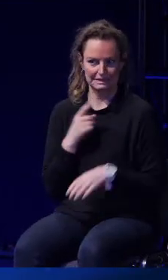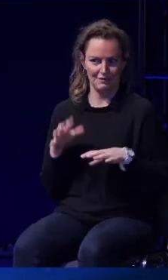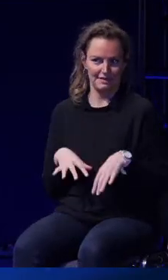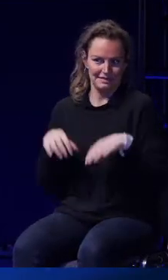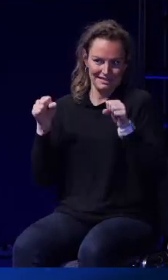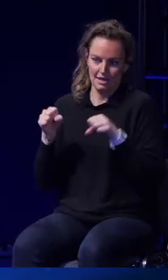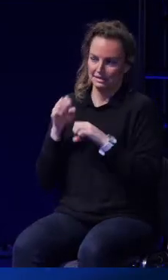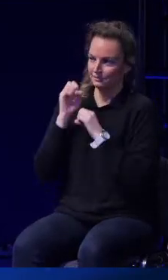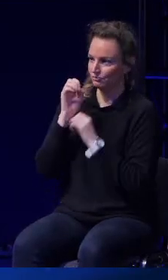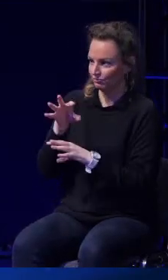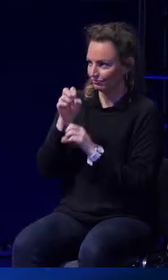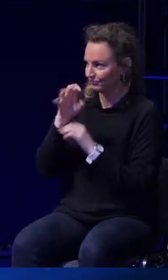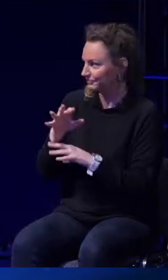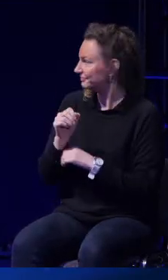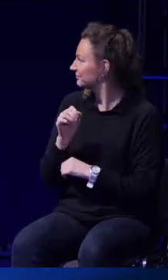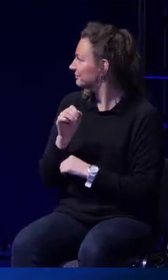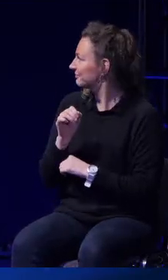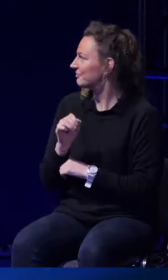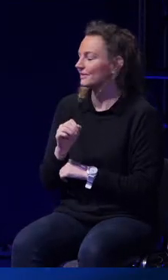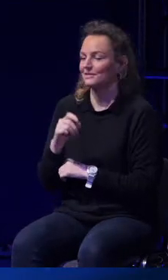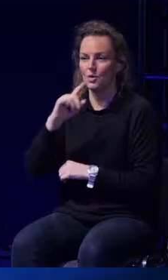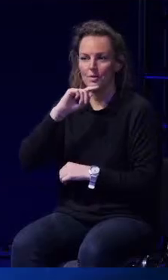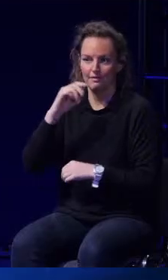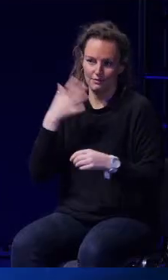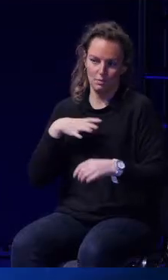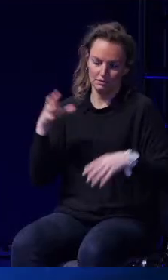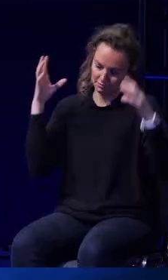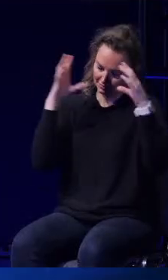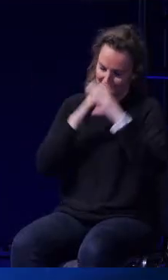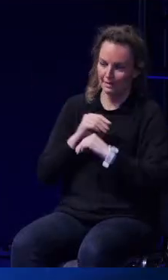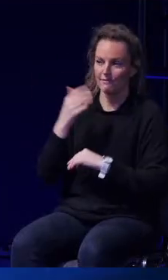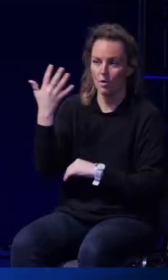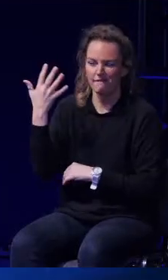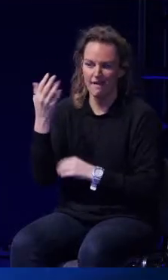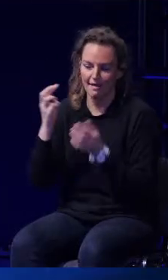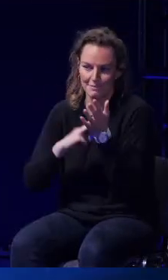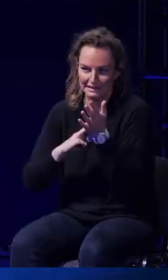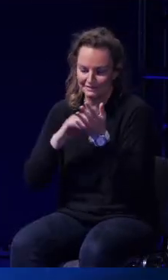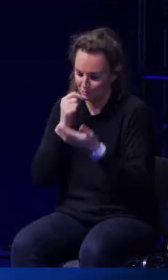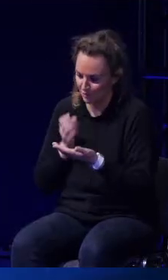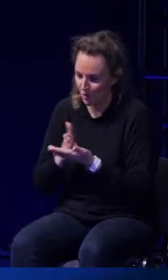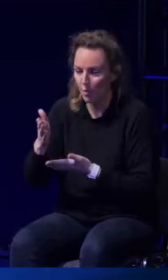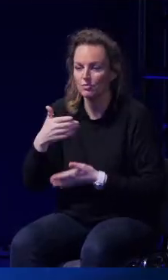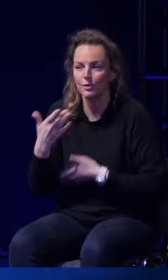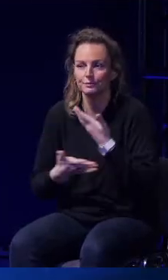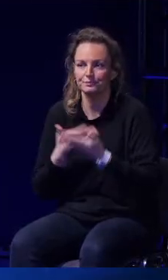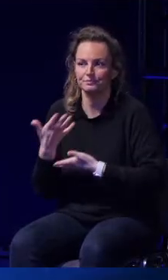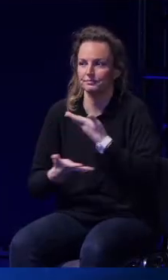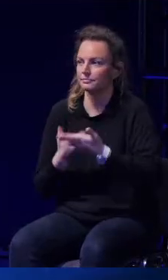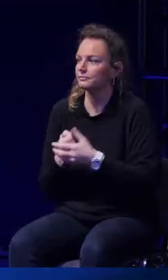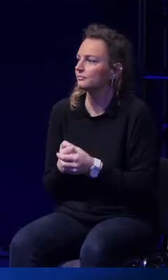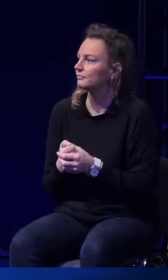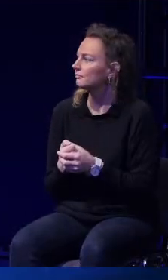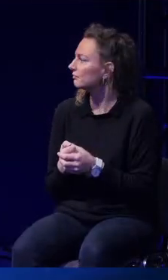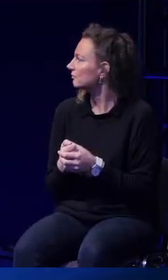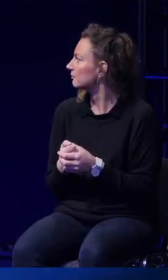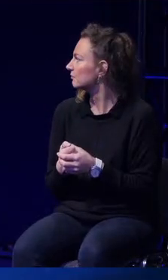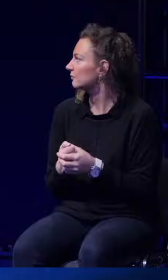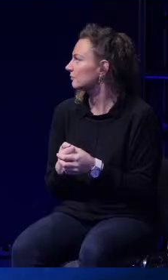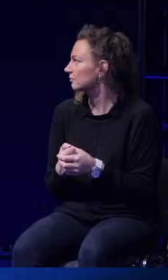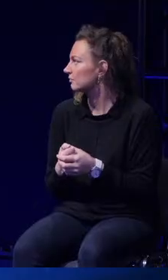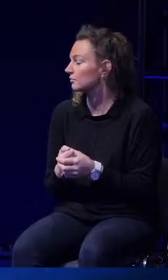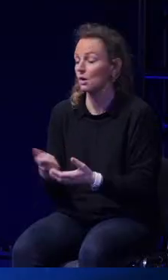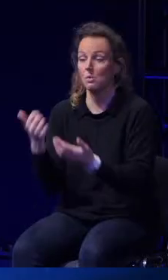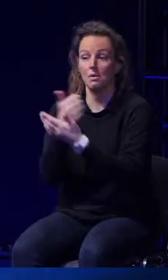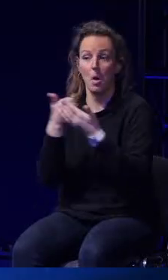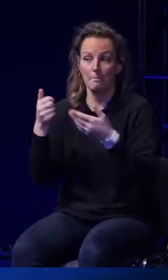tune out for about 5 minutes, and then we'll go to the main act after this. So I wanted to just highlight the common